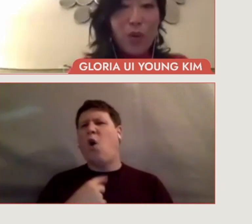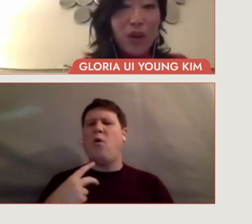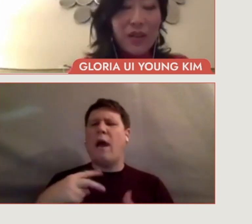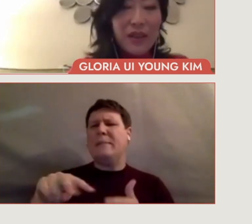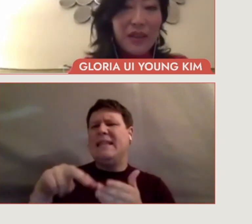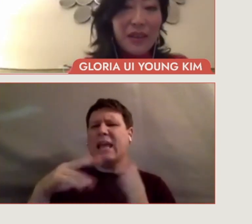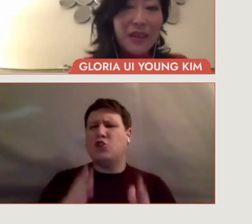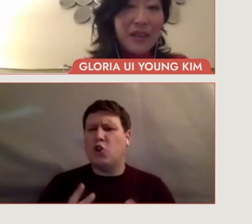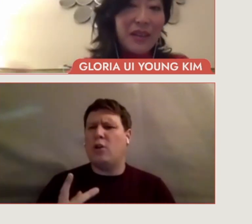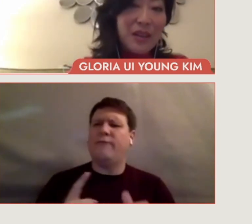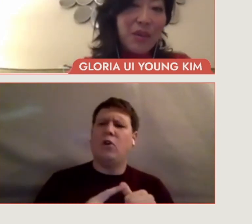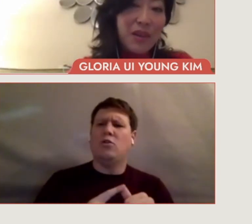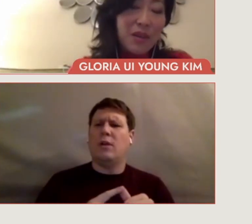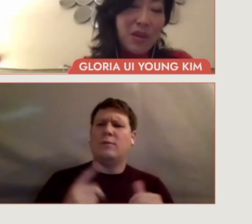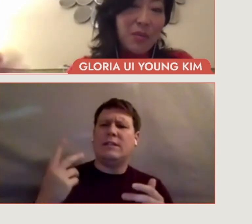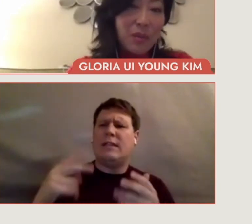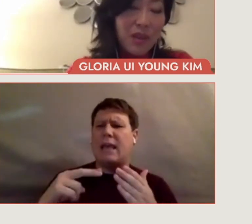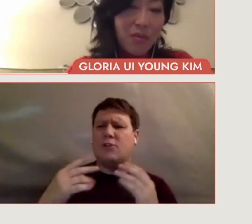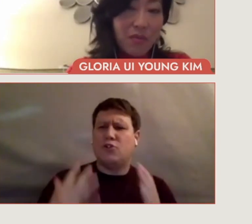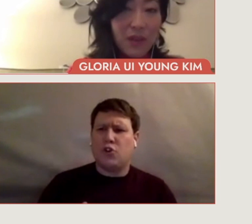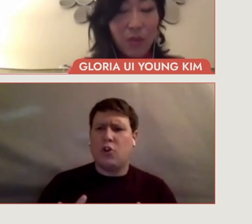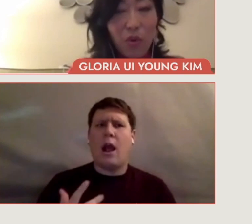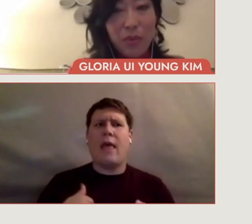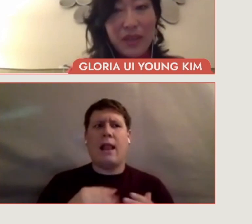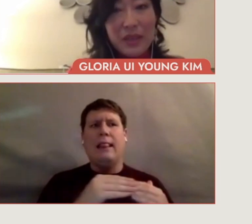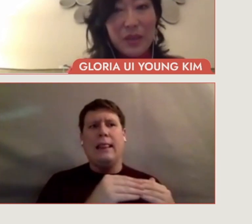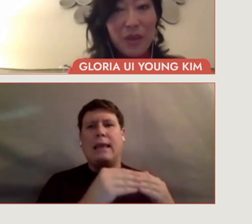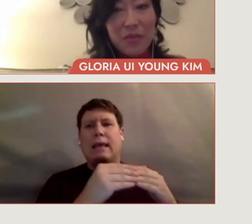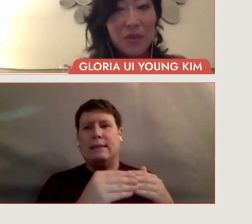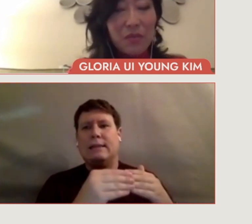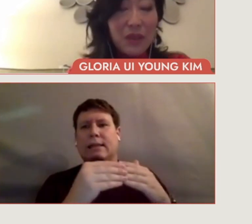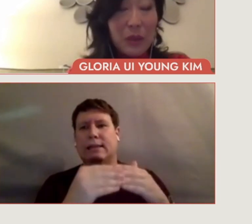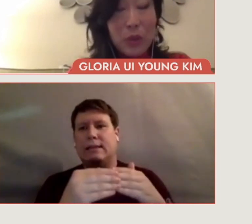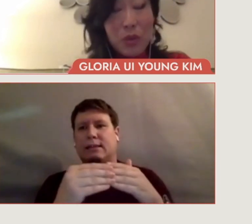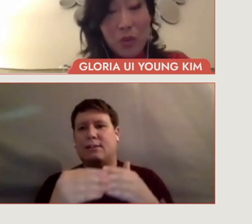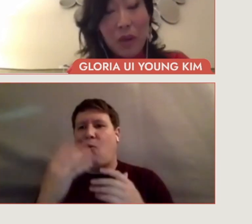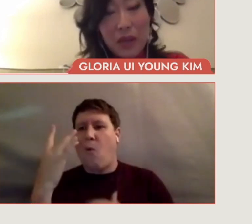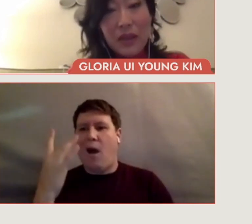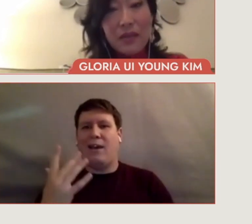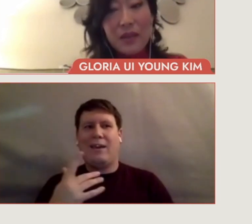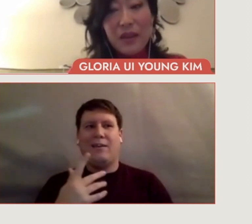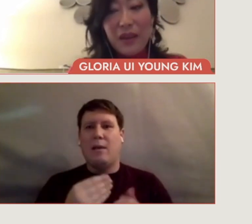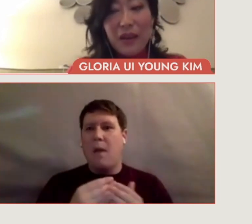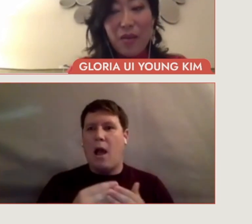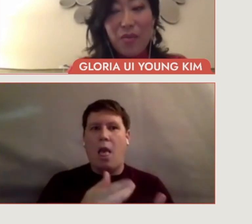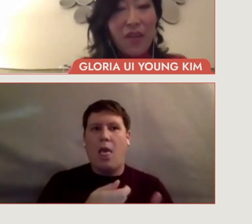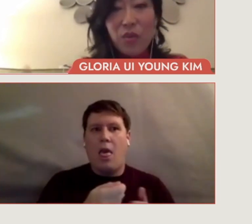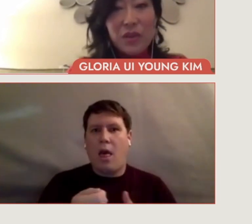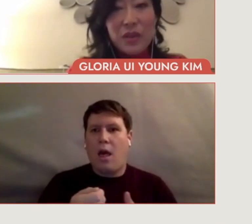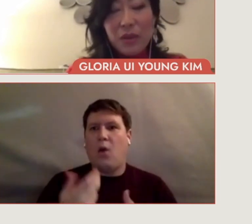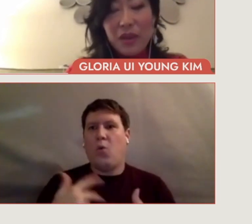know, and then it becomes something, you know, more, because you make, you know, so much more money